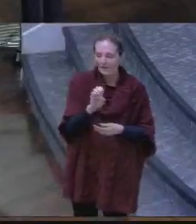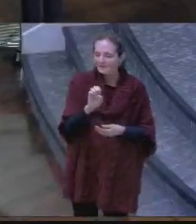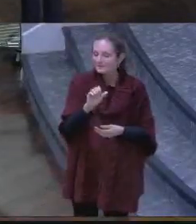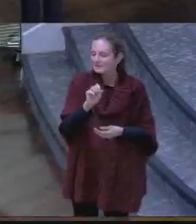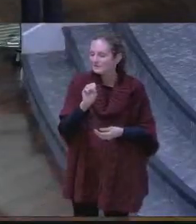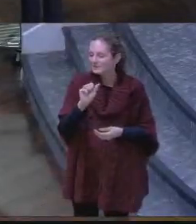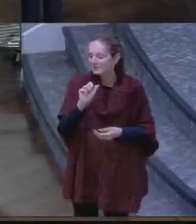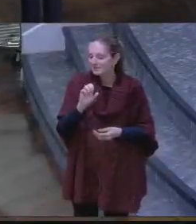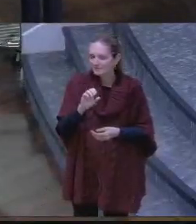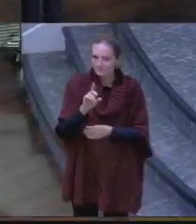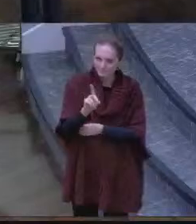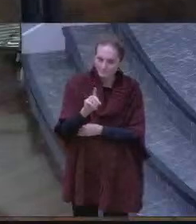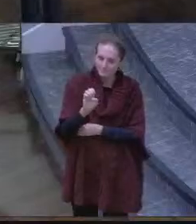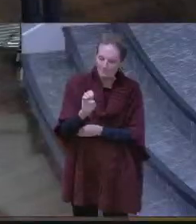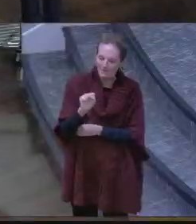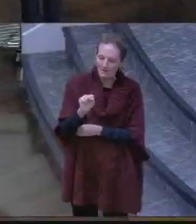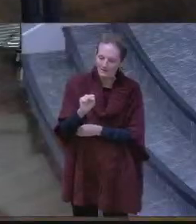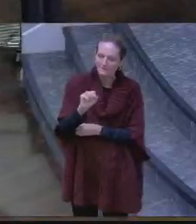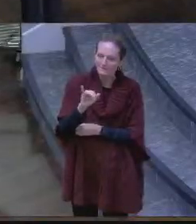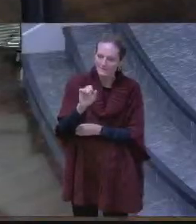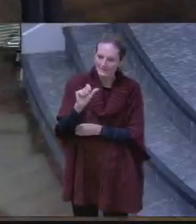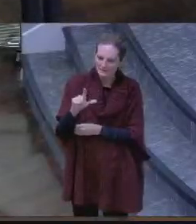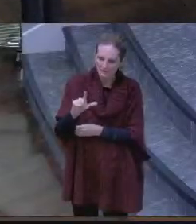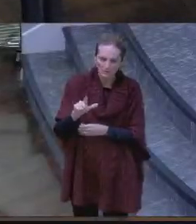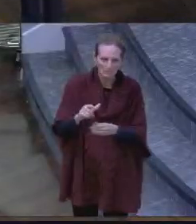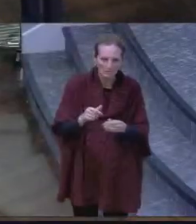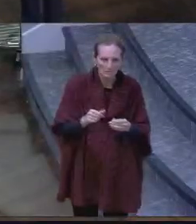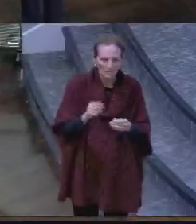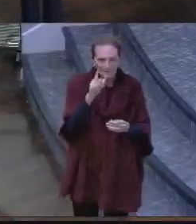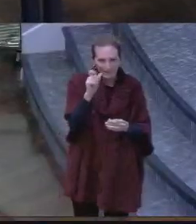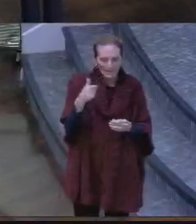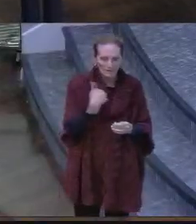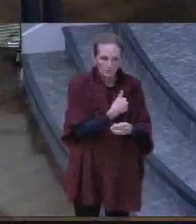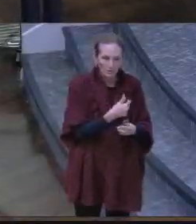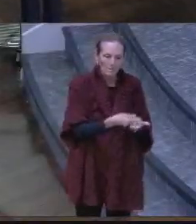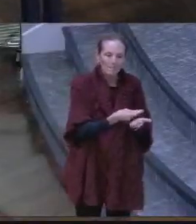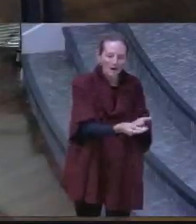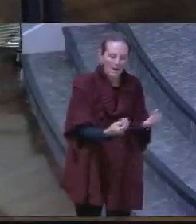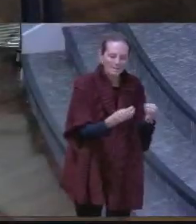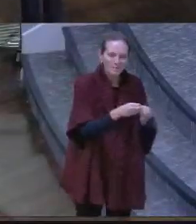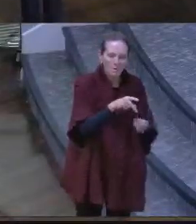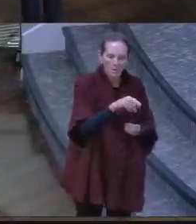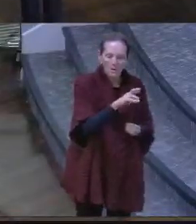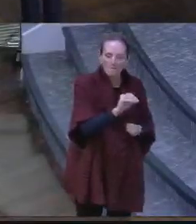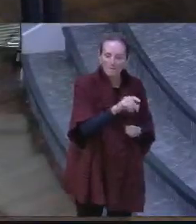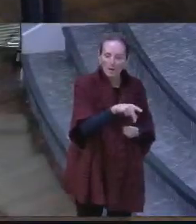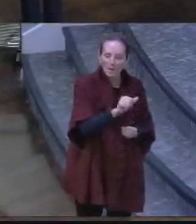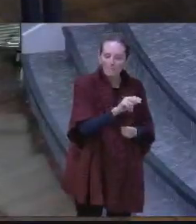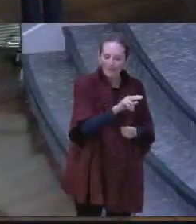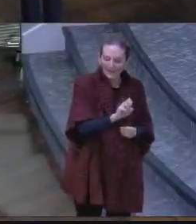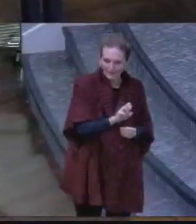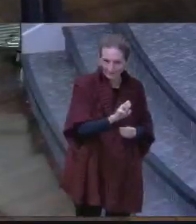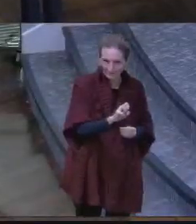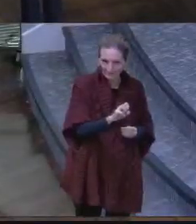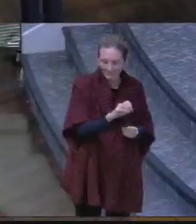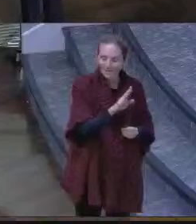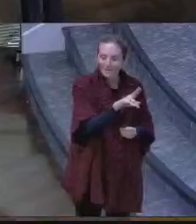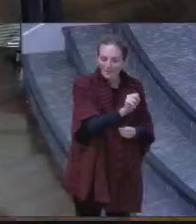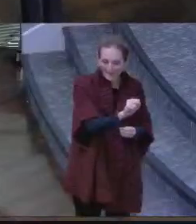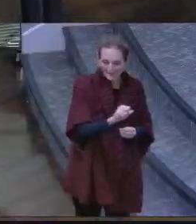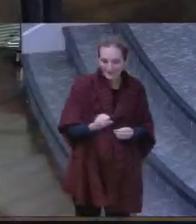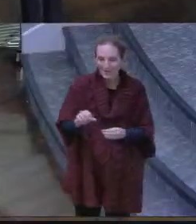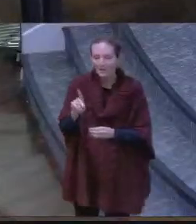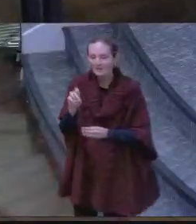slowly dropping because we were getting more propane buses. yeah, okay. And so that was going up, and that is going up, but the diesel's